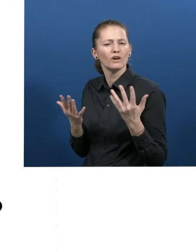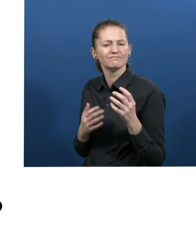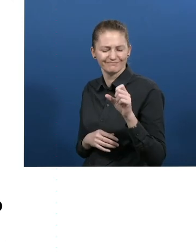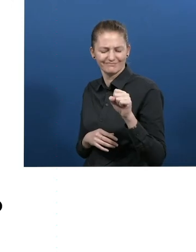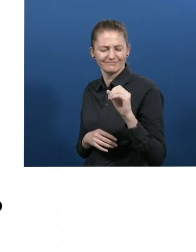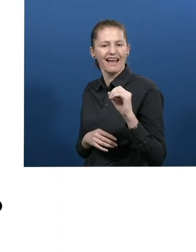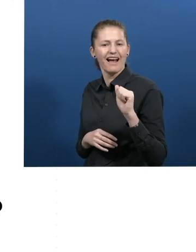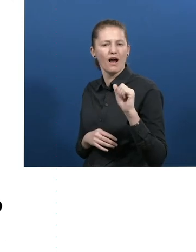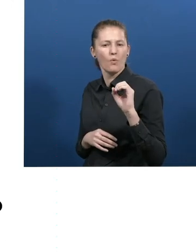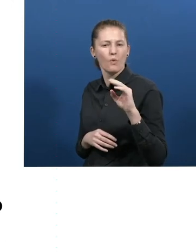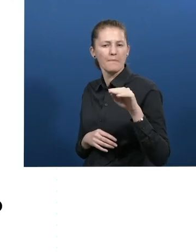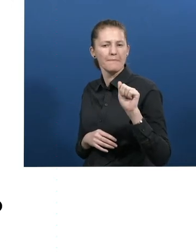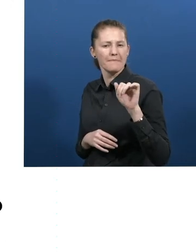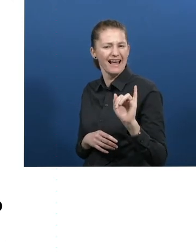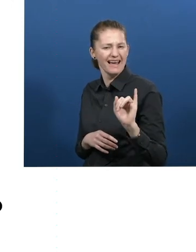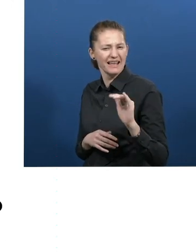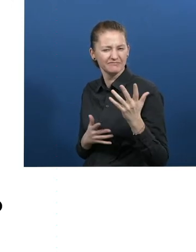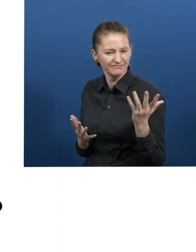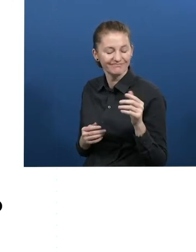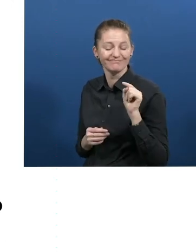What is Saomai about?